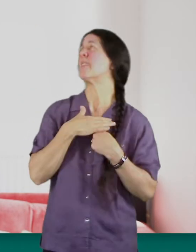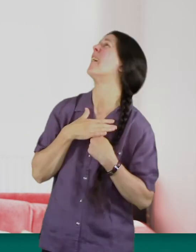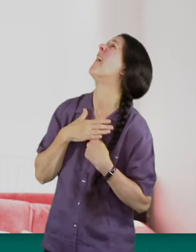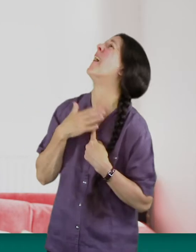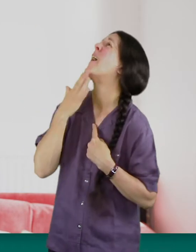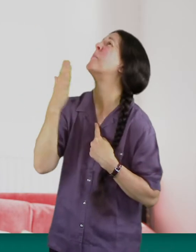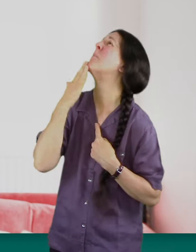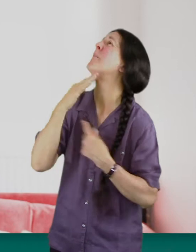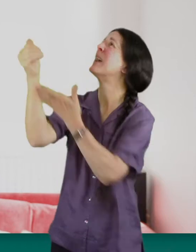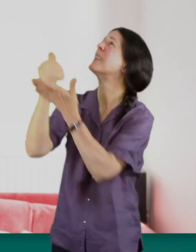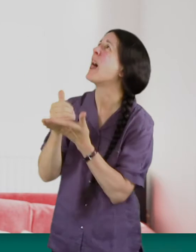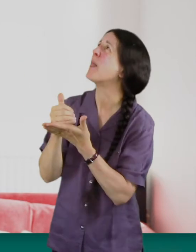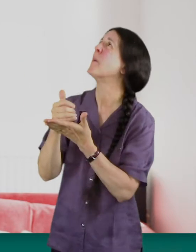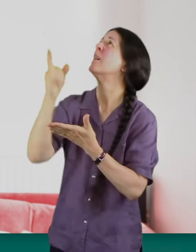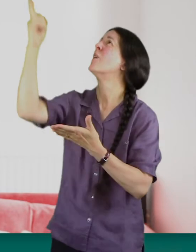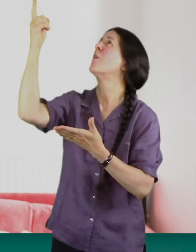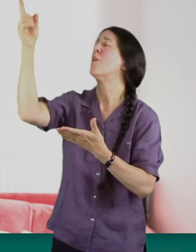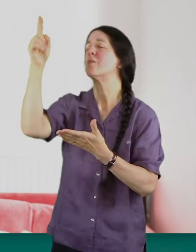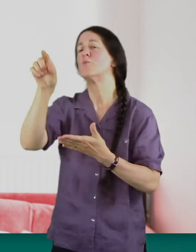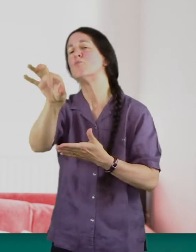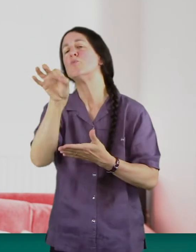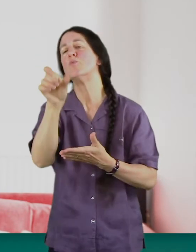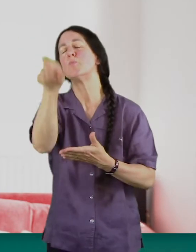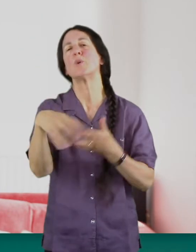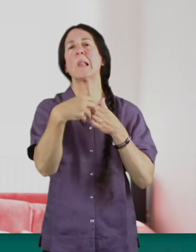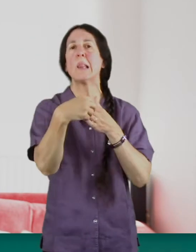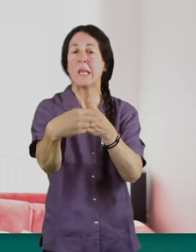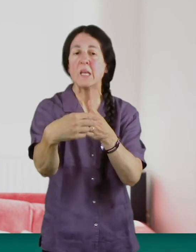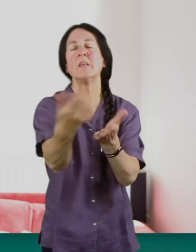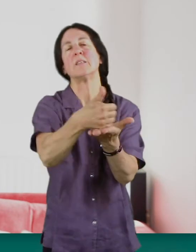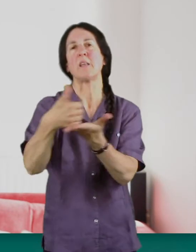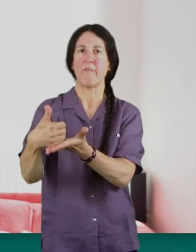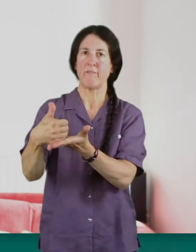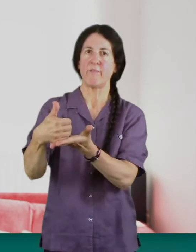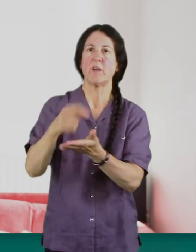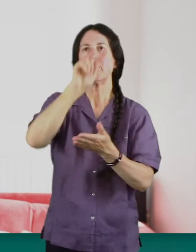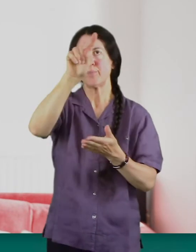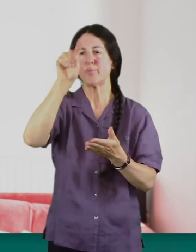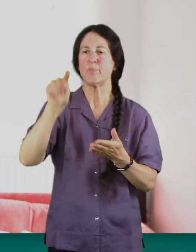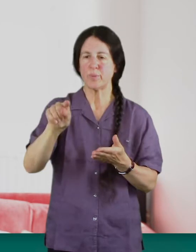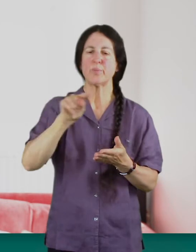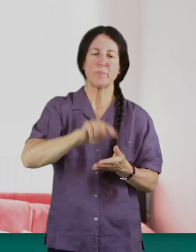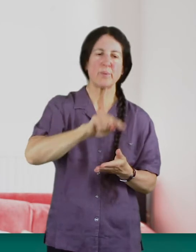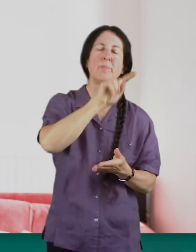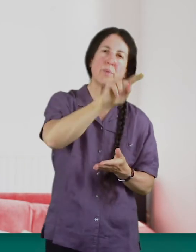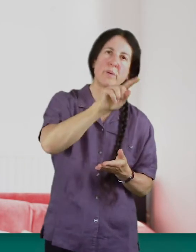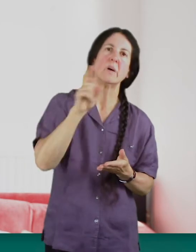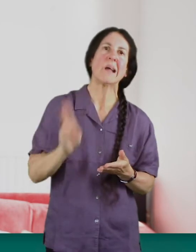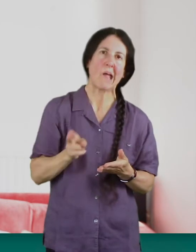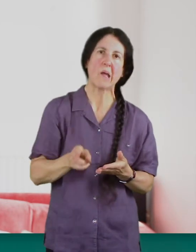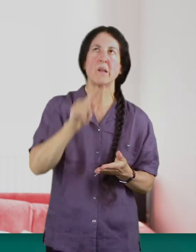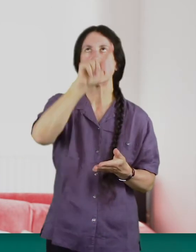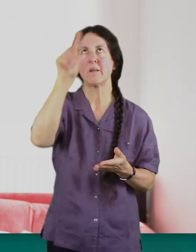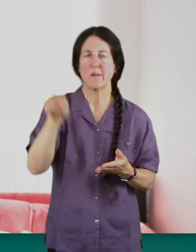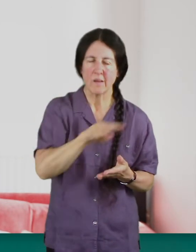doing evil in the eyes of God. And this cycle has gone round. And at the beginning of the series, Sophie really helpfully